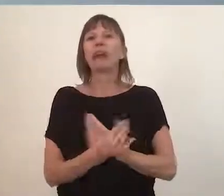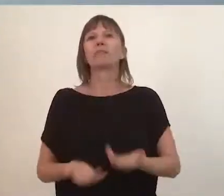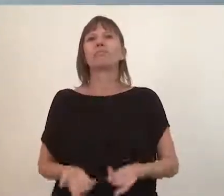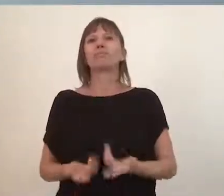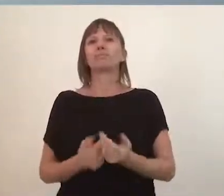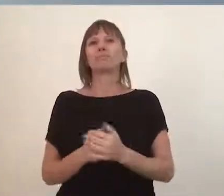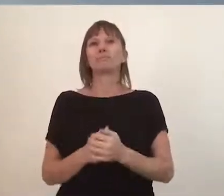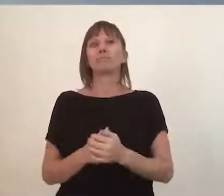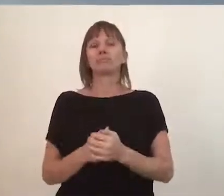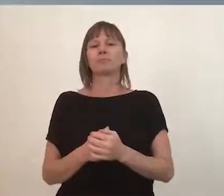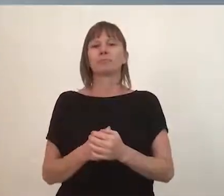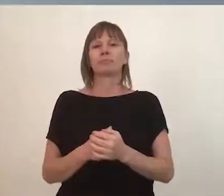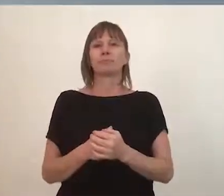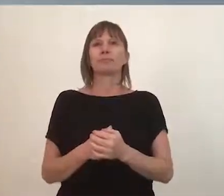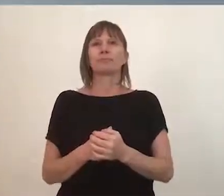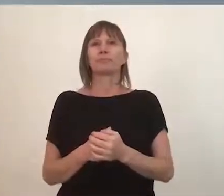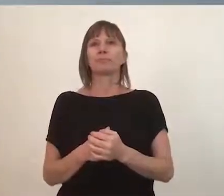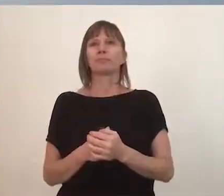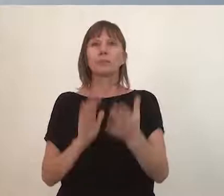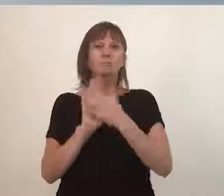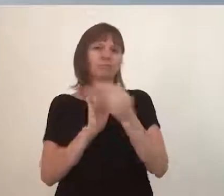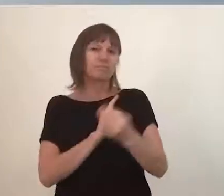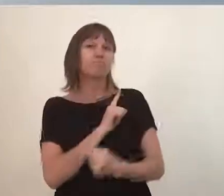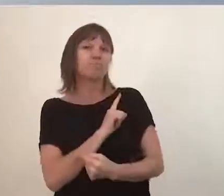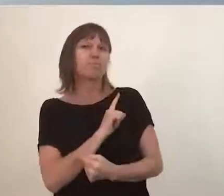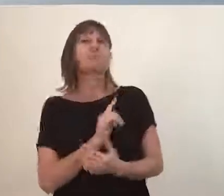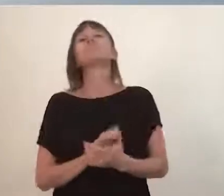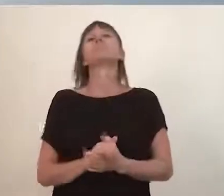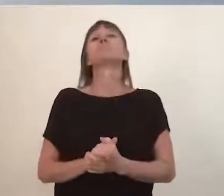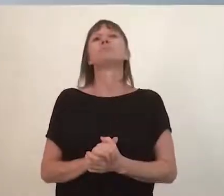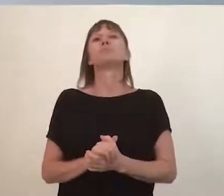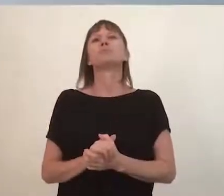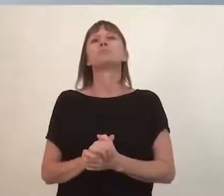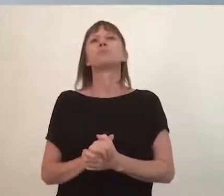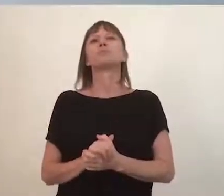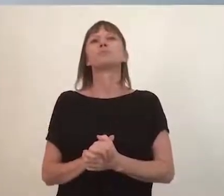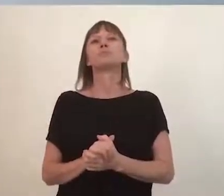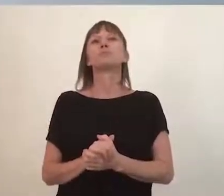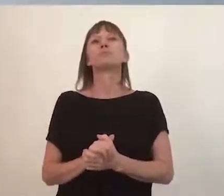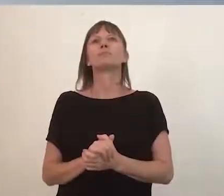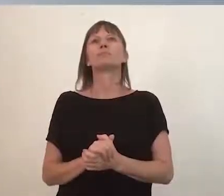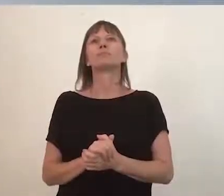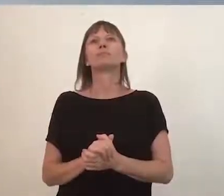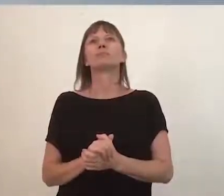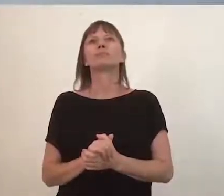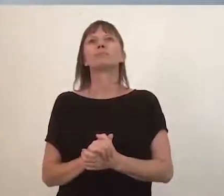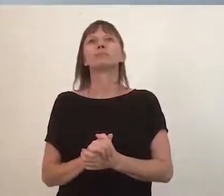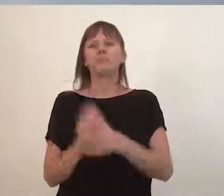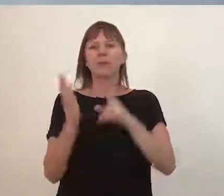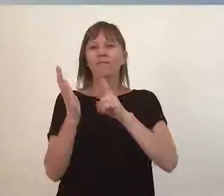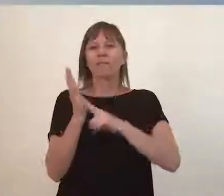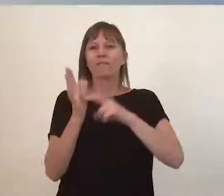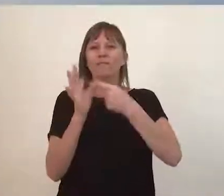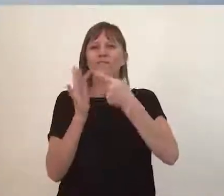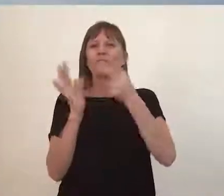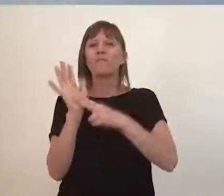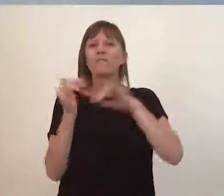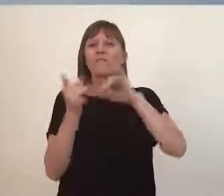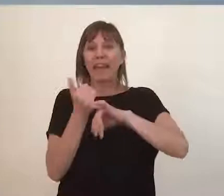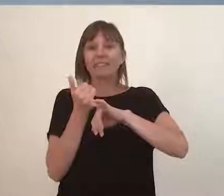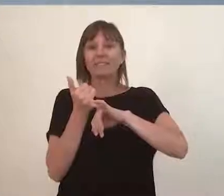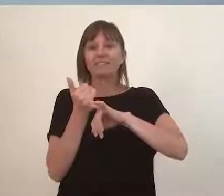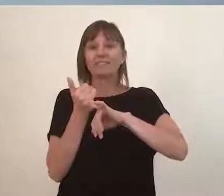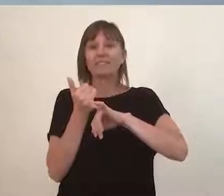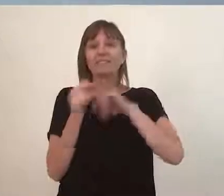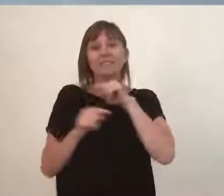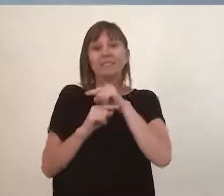kind of wings. And I am drawing the veins of the butterfly wing. Yes, they are veins. The lines you see on a butterfly